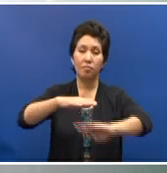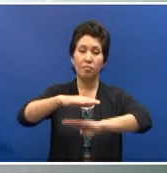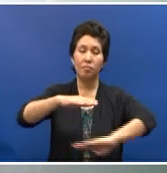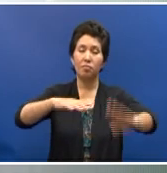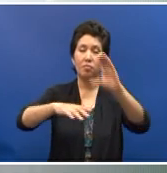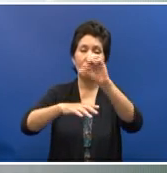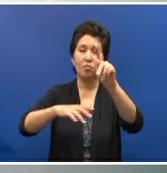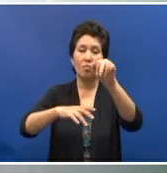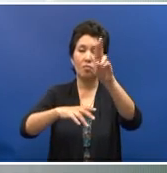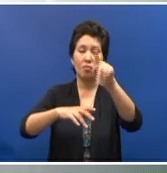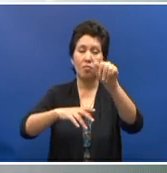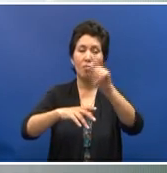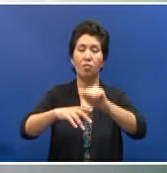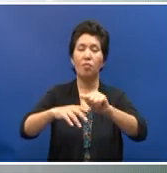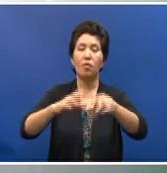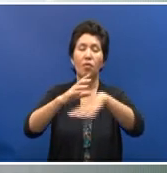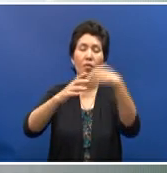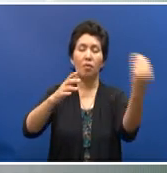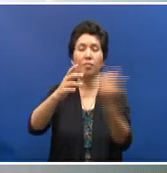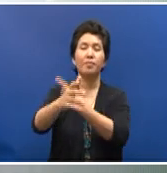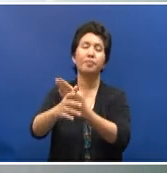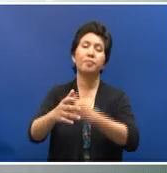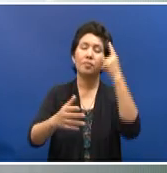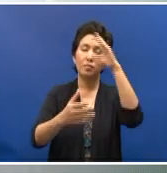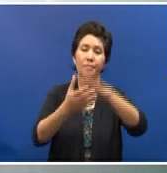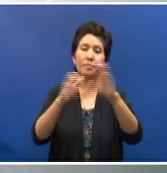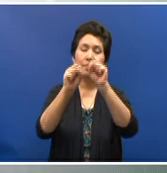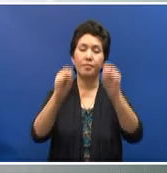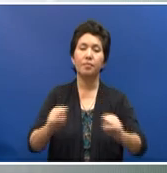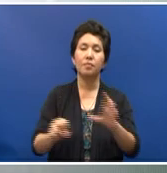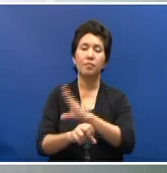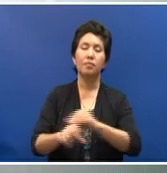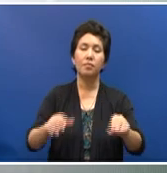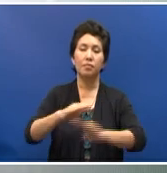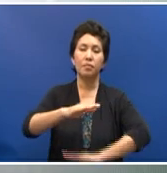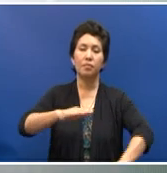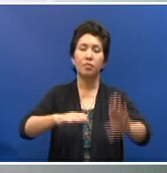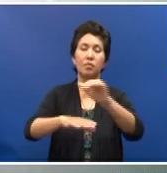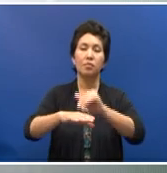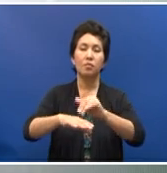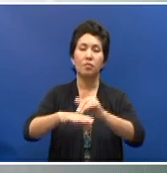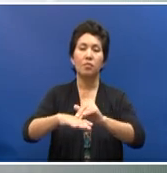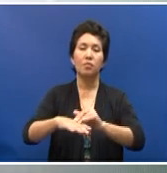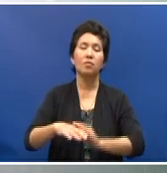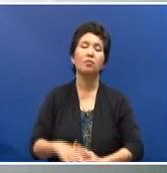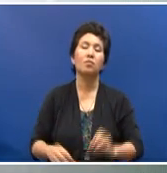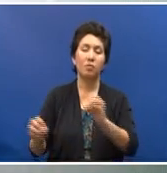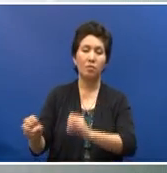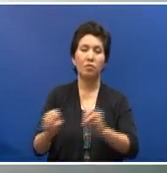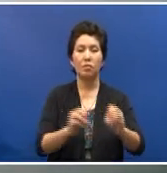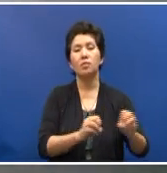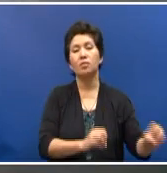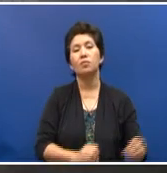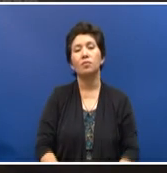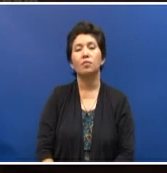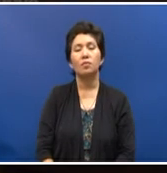corporate lineage, okay, supernatural belief systems, and also which is based on age organization.